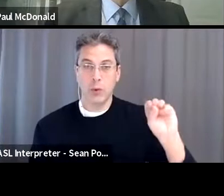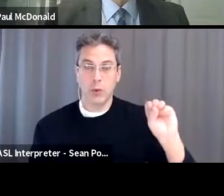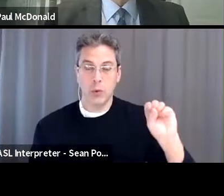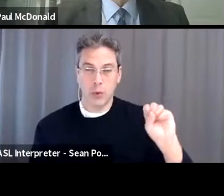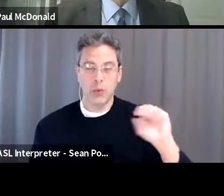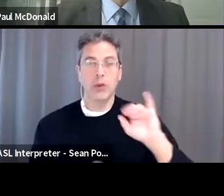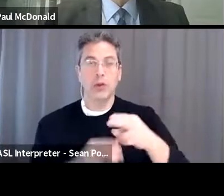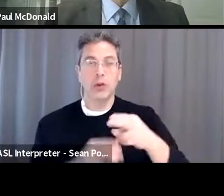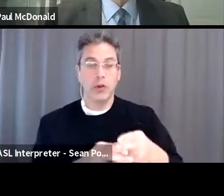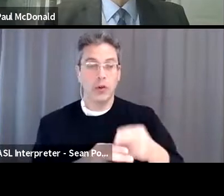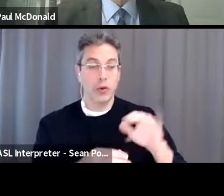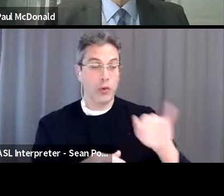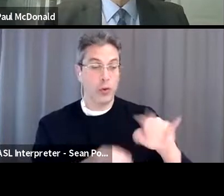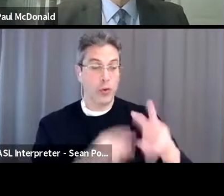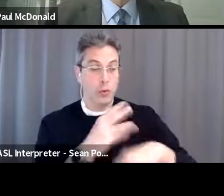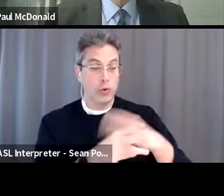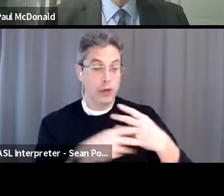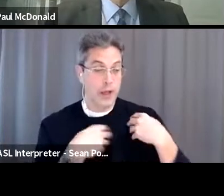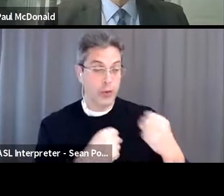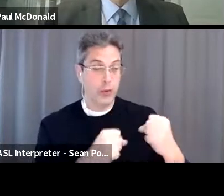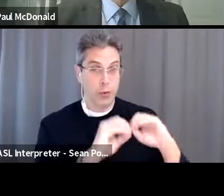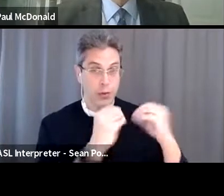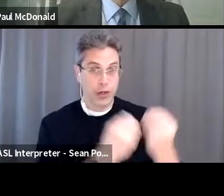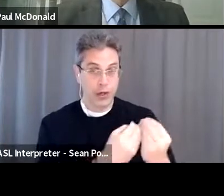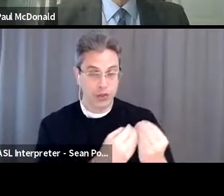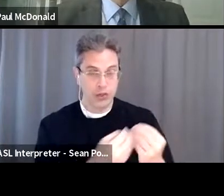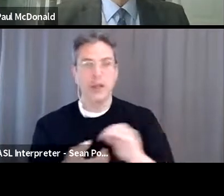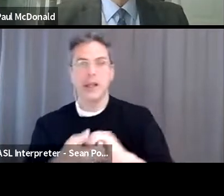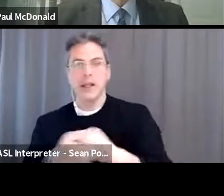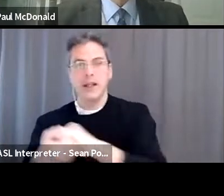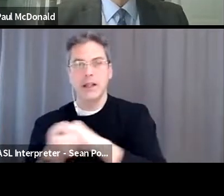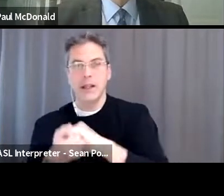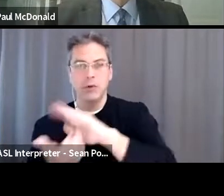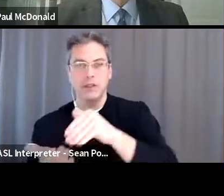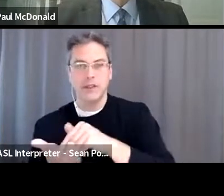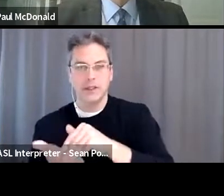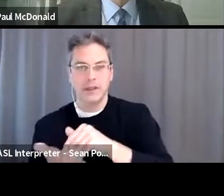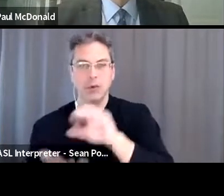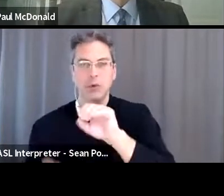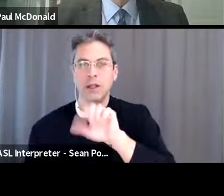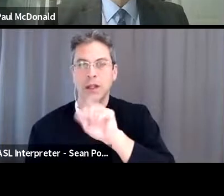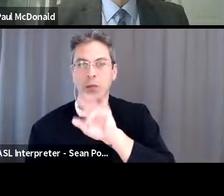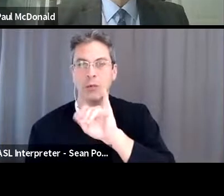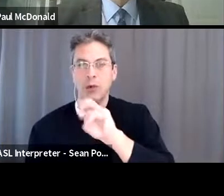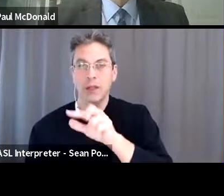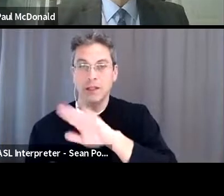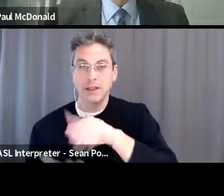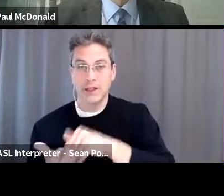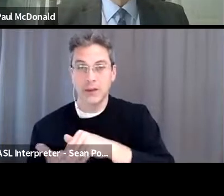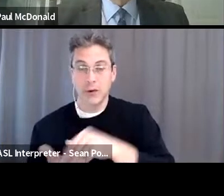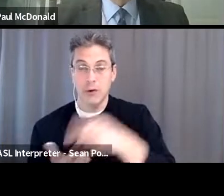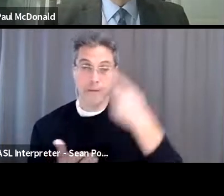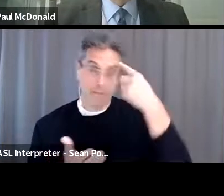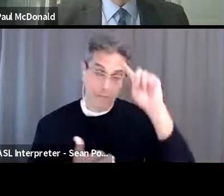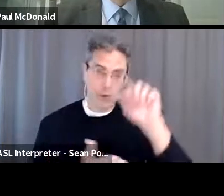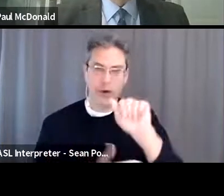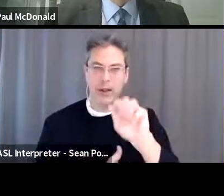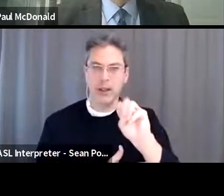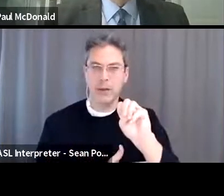Center on Global Governance at Antimicrobial Resistance. WHO collaborating